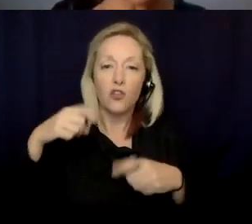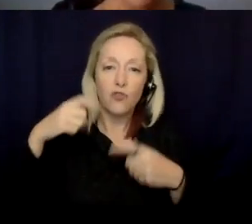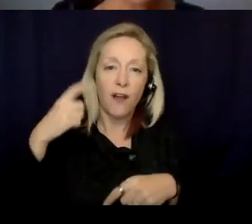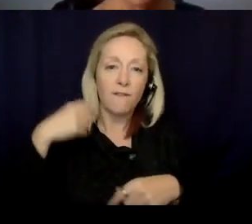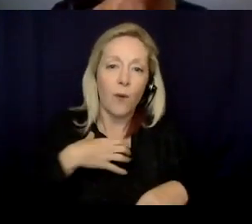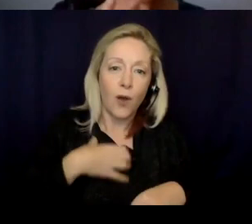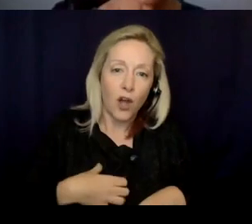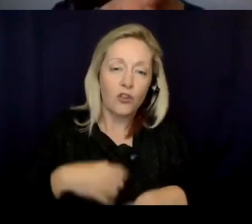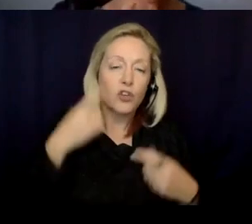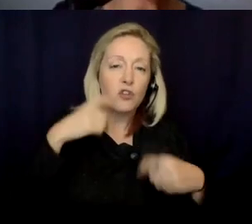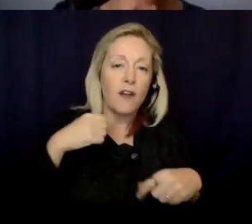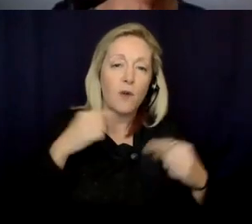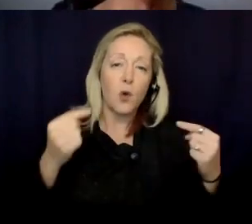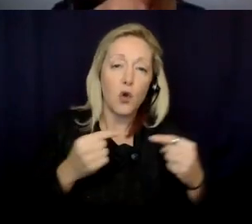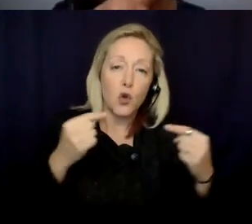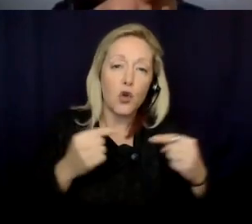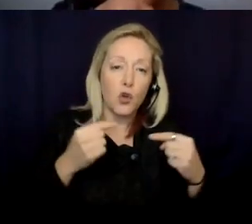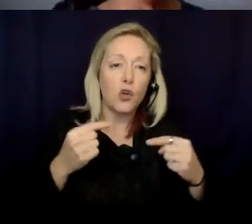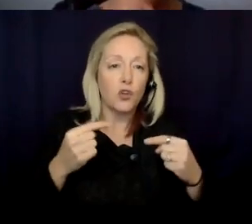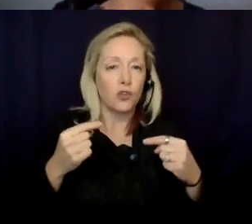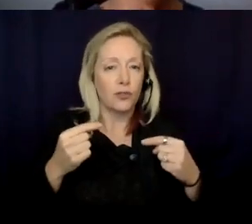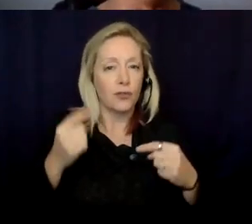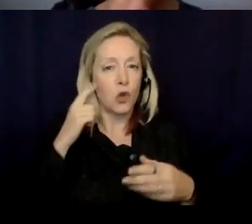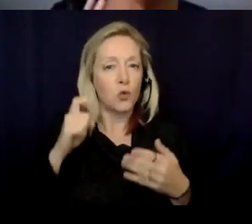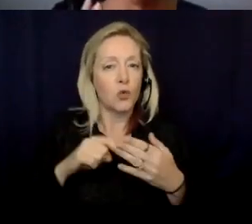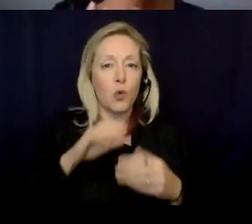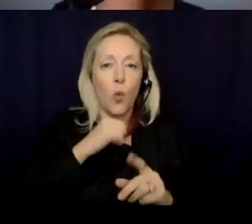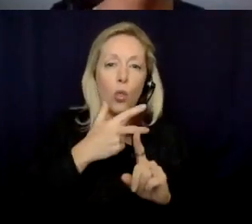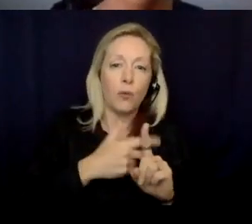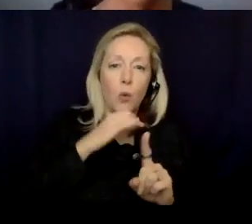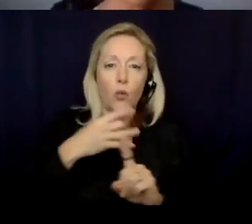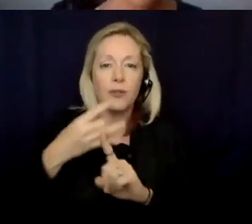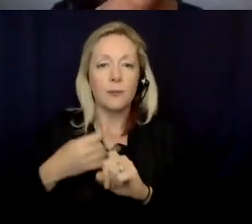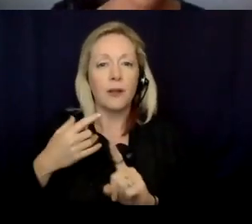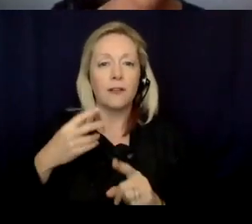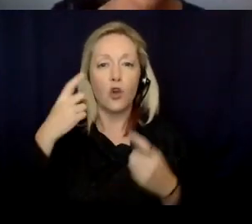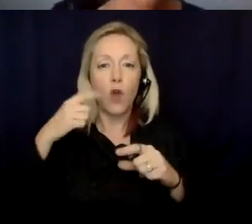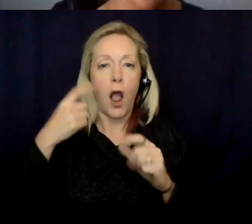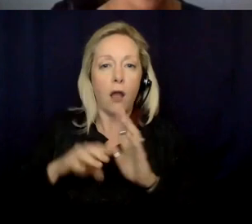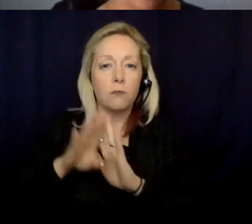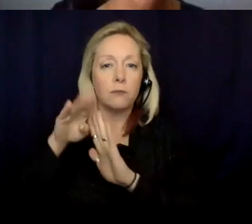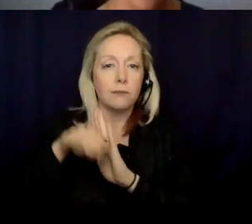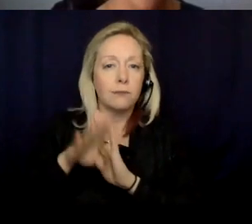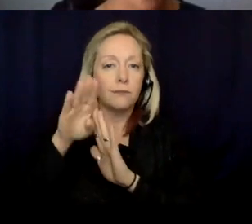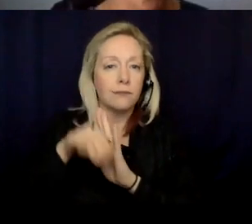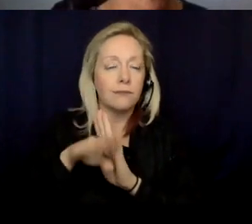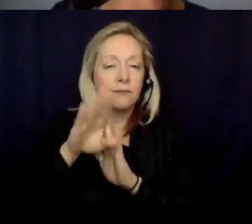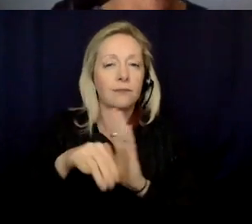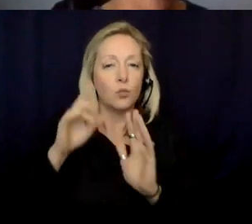months, they start that vocalization and different movements and different things start